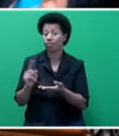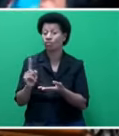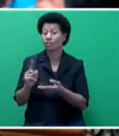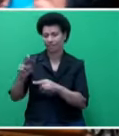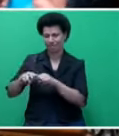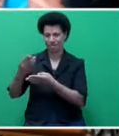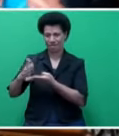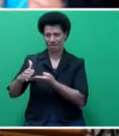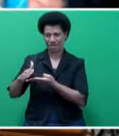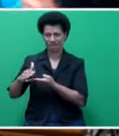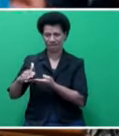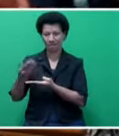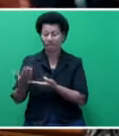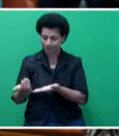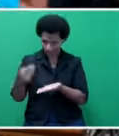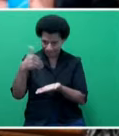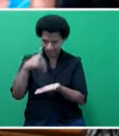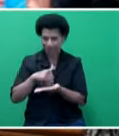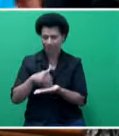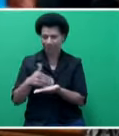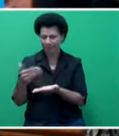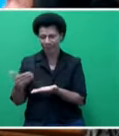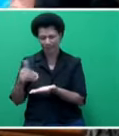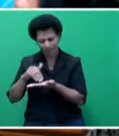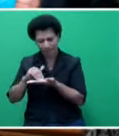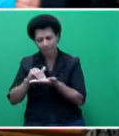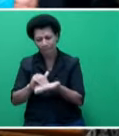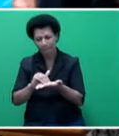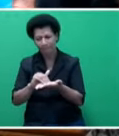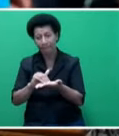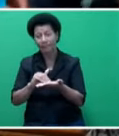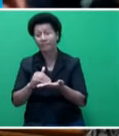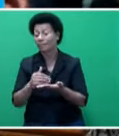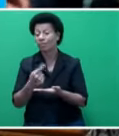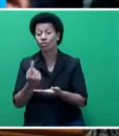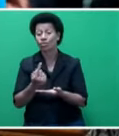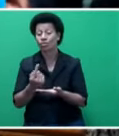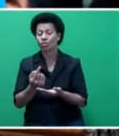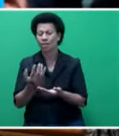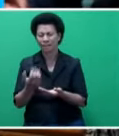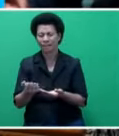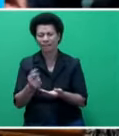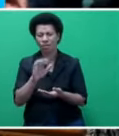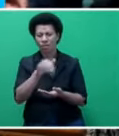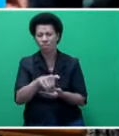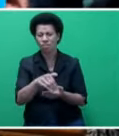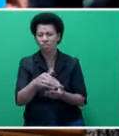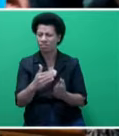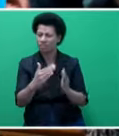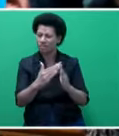is an additional help that they're going to those who are having mortgage